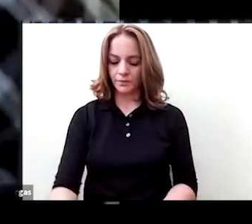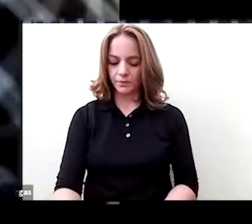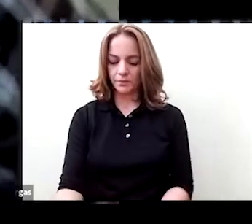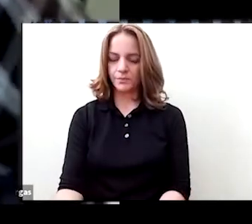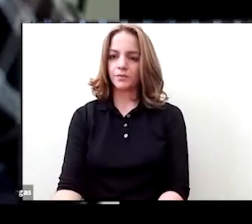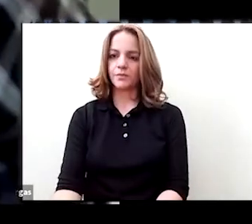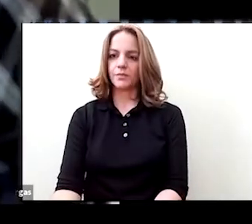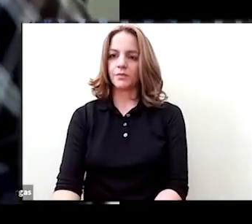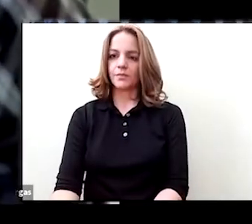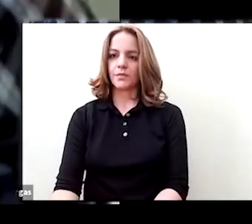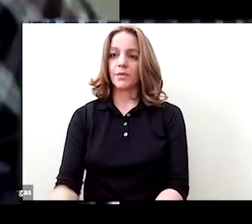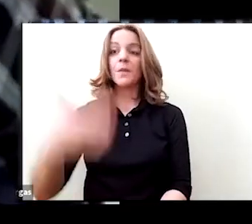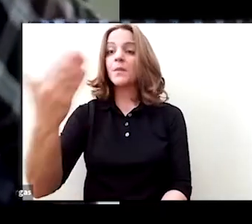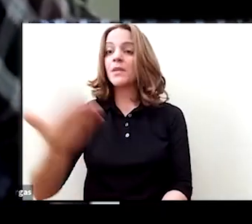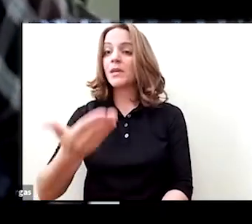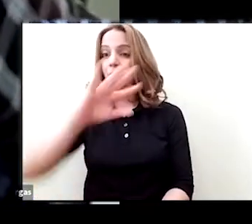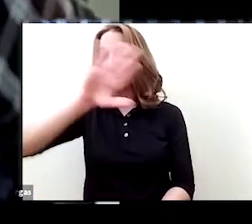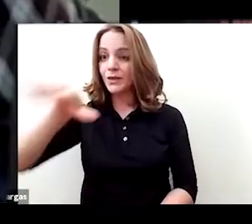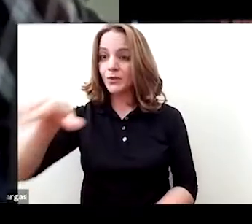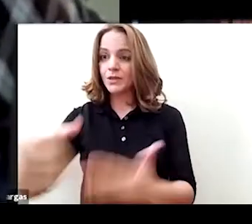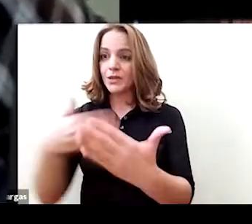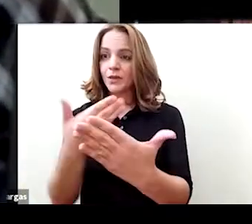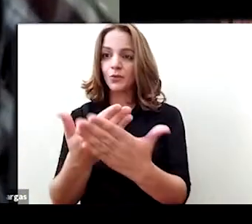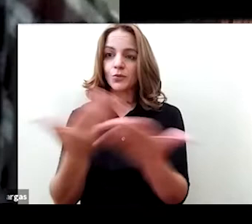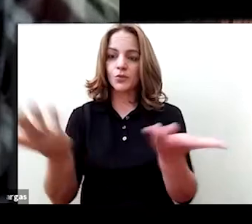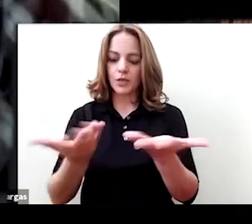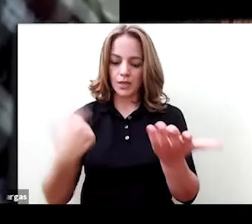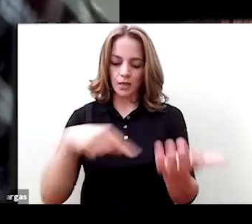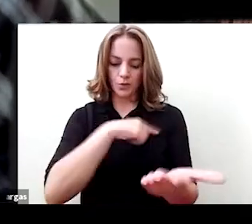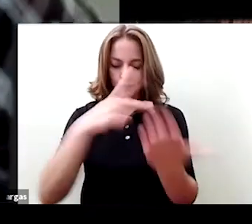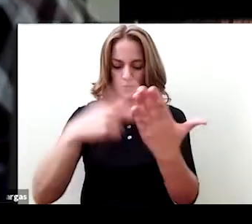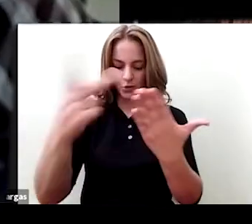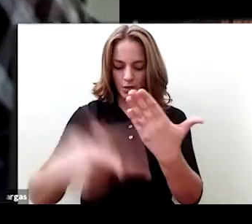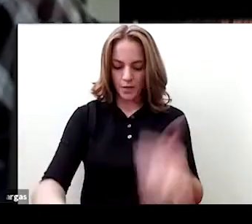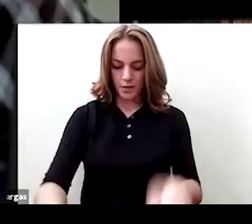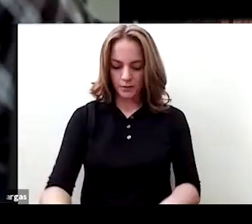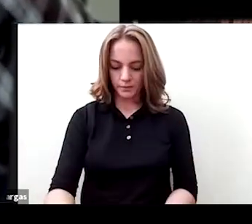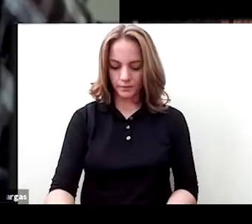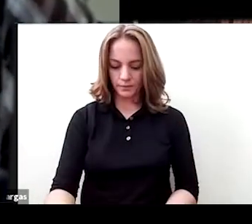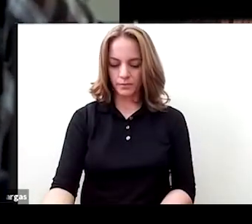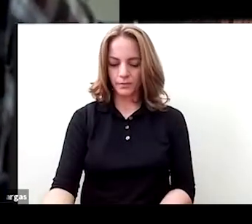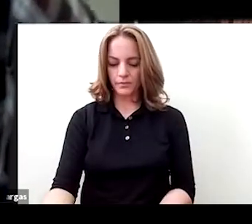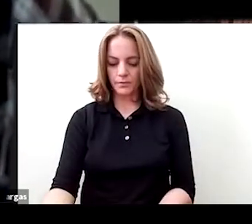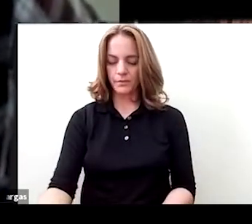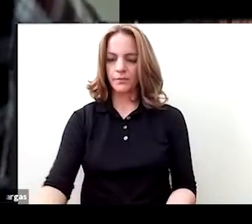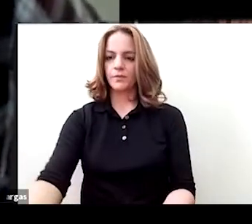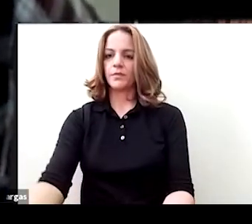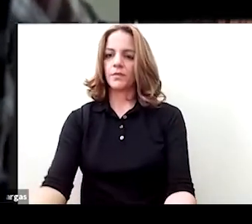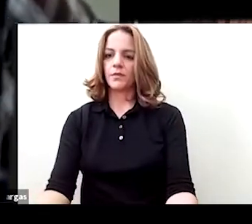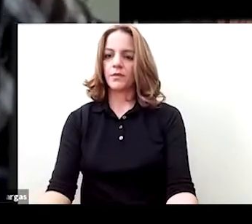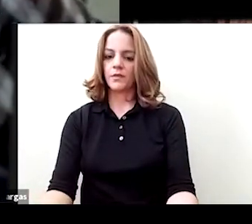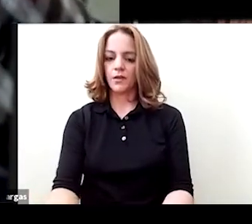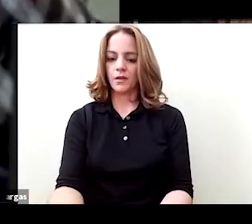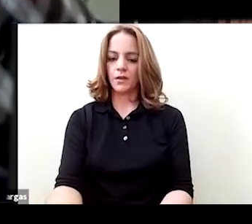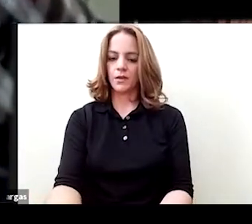everyone to a new year of our library lunch hours. Our